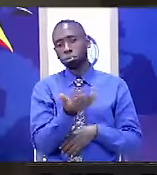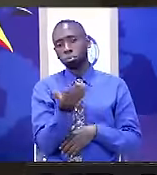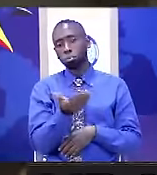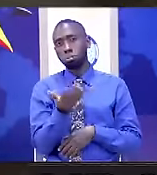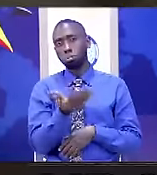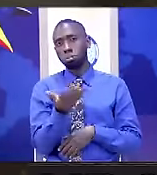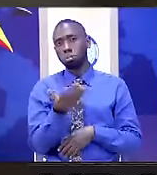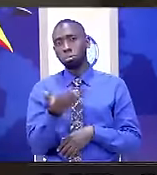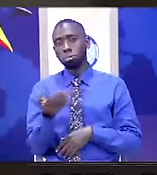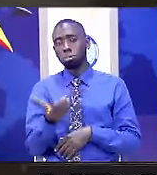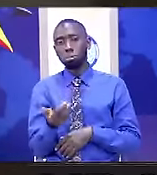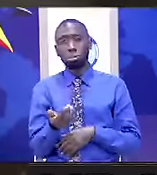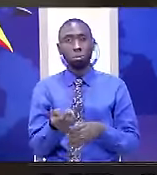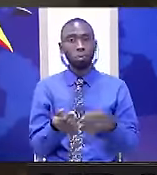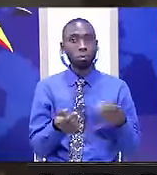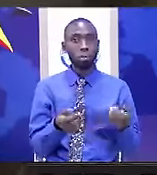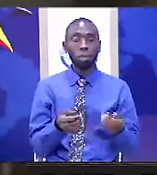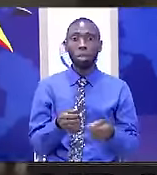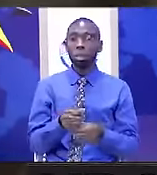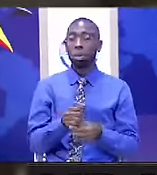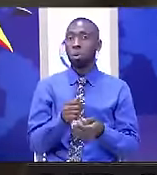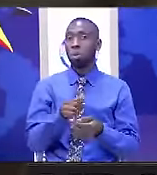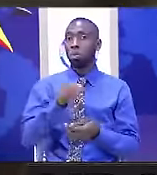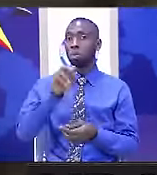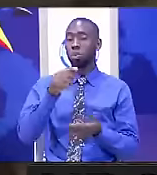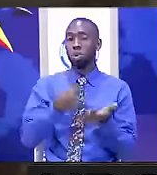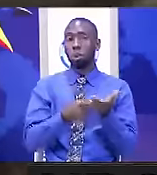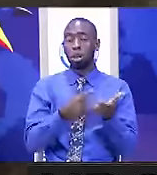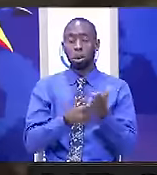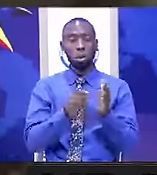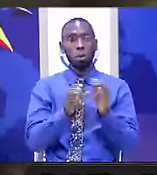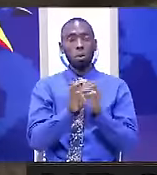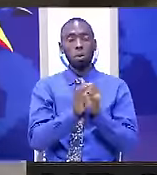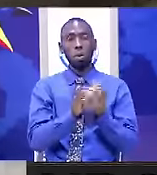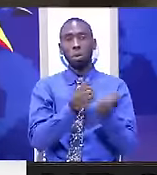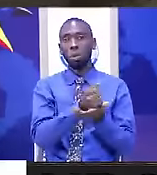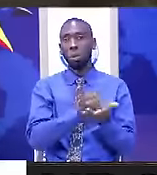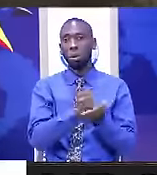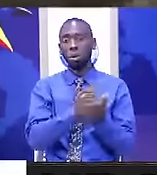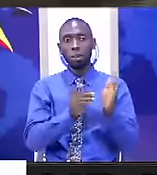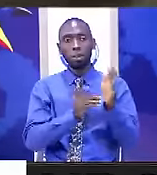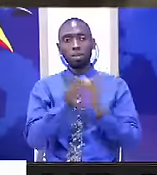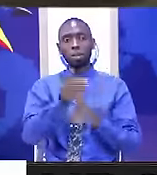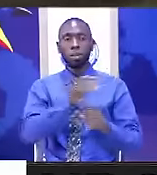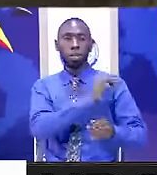kw'ekitongole ekirungamya ku by'emmwanyi ekya Uganda Coffee Development Authority.